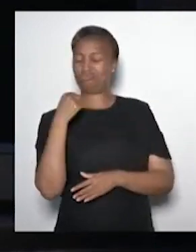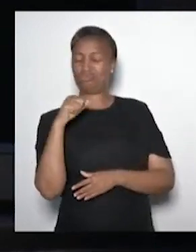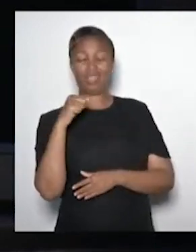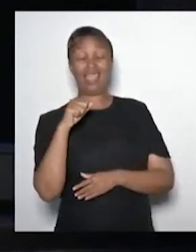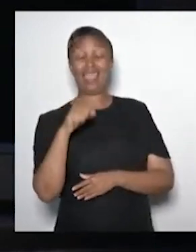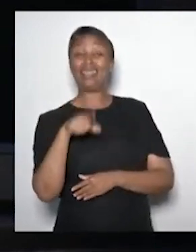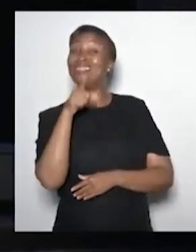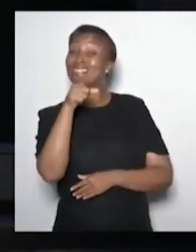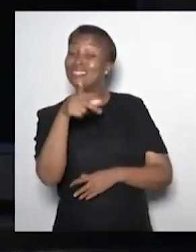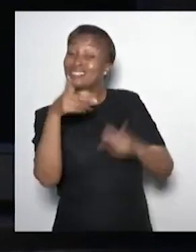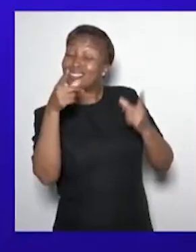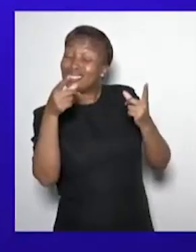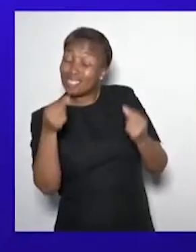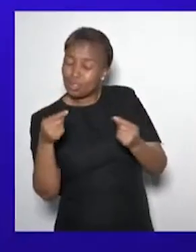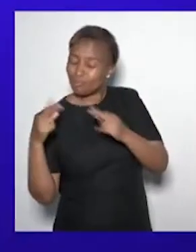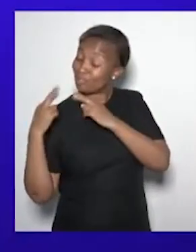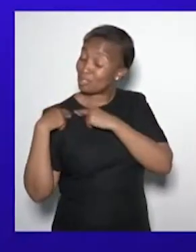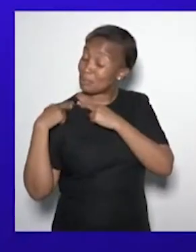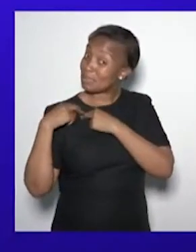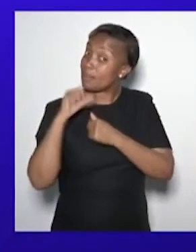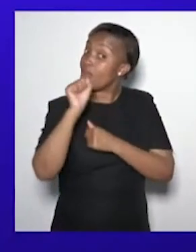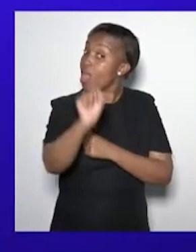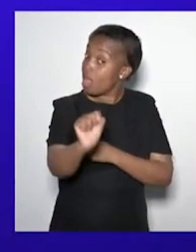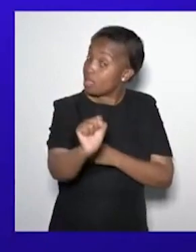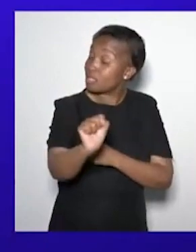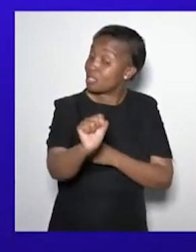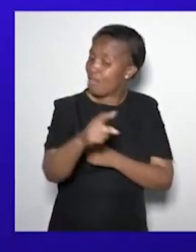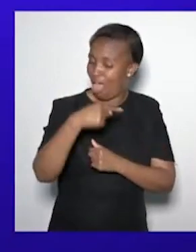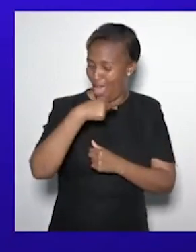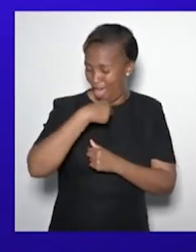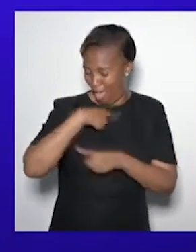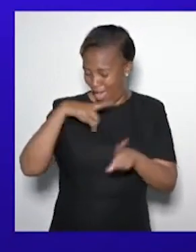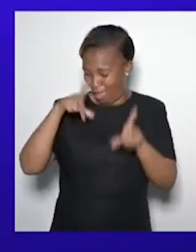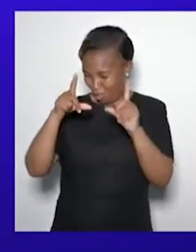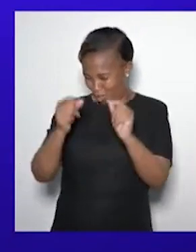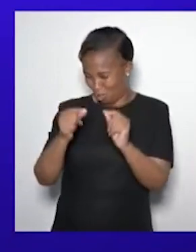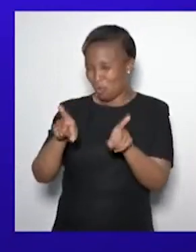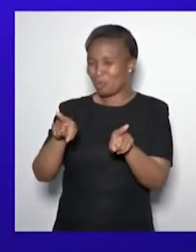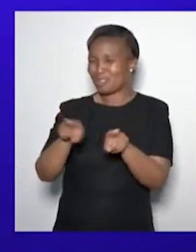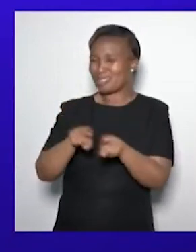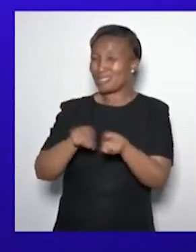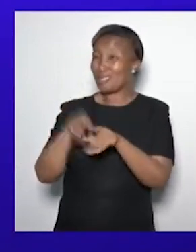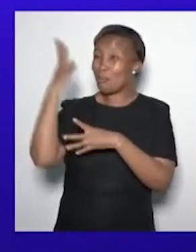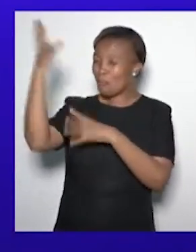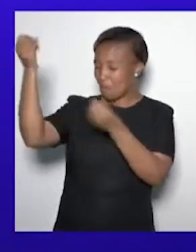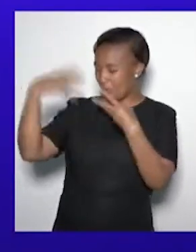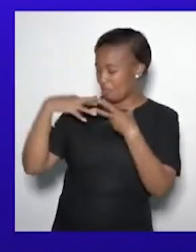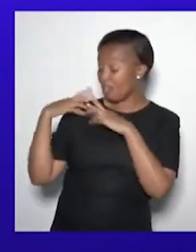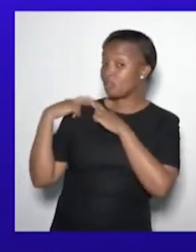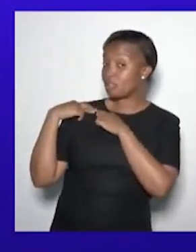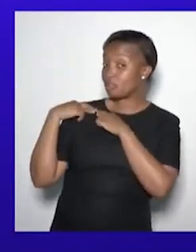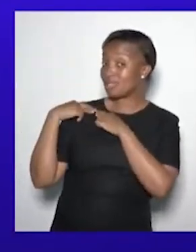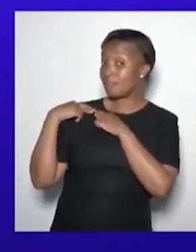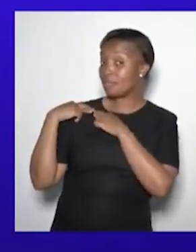She does her role. I do my God-given role.